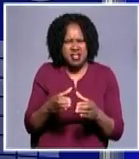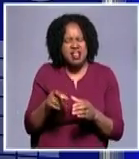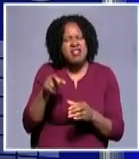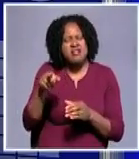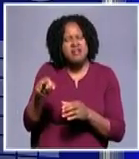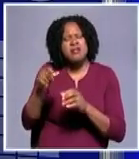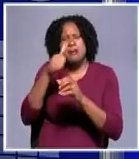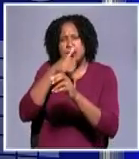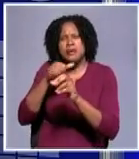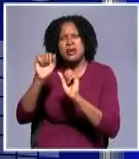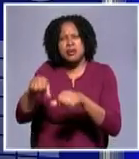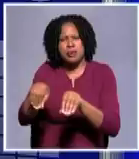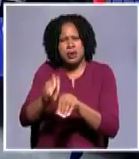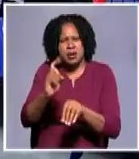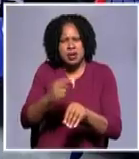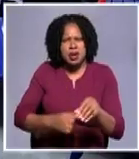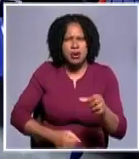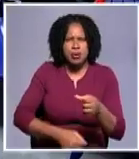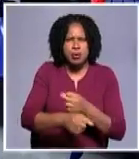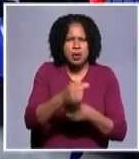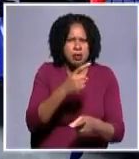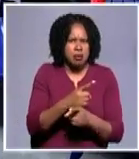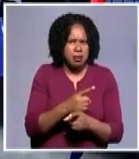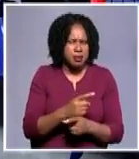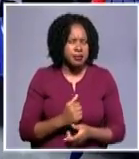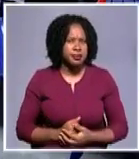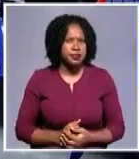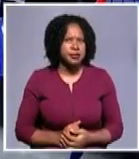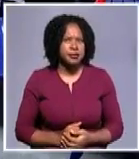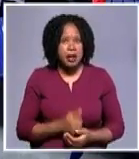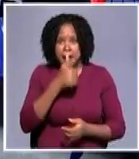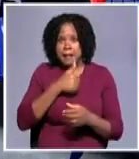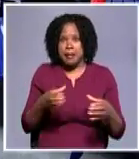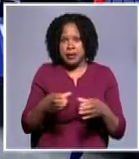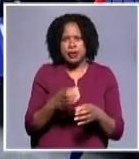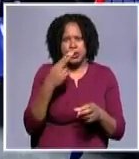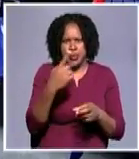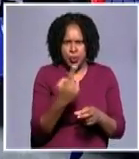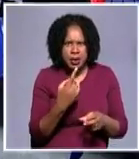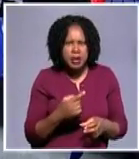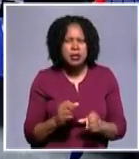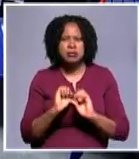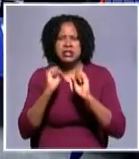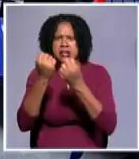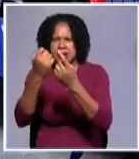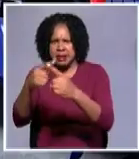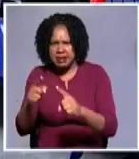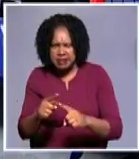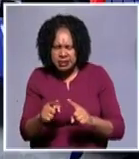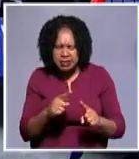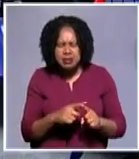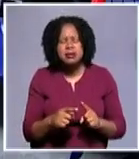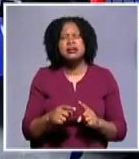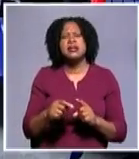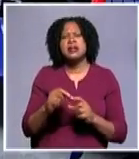in complementing the government's efforts? Private sector, and it's not only them, civil societies, other